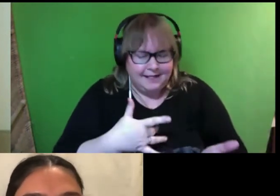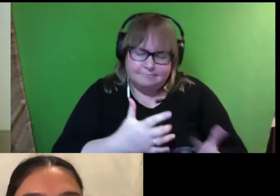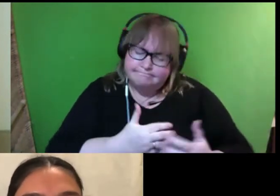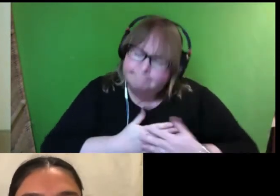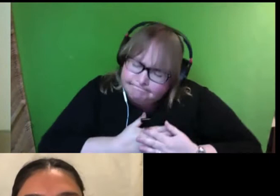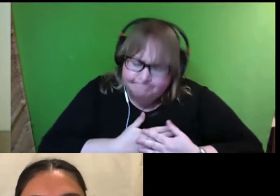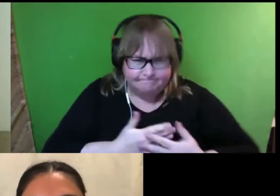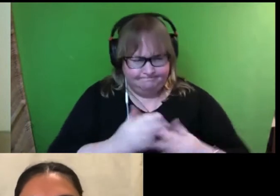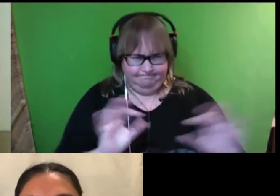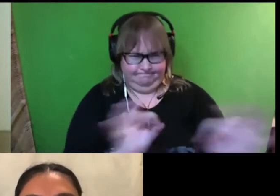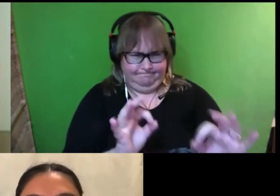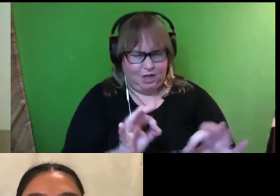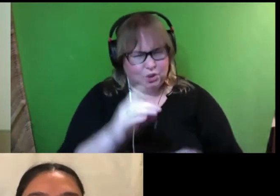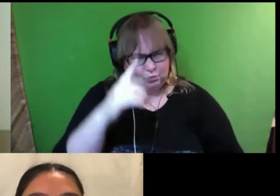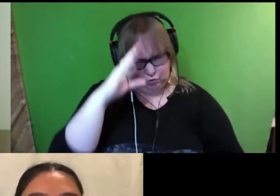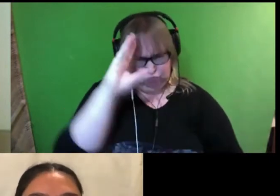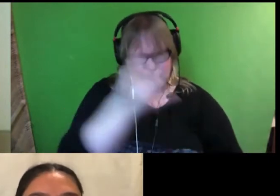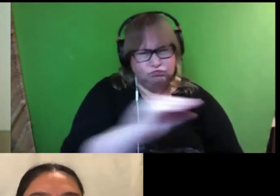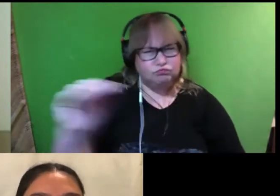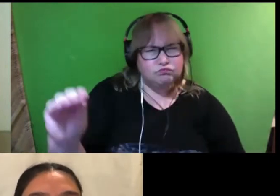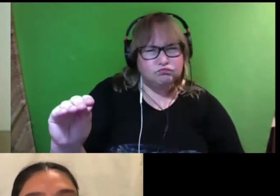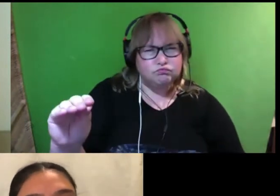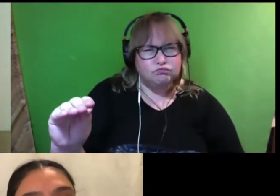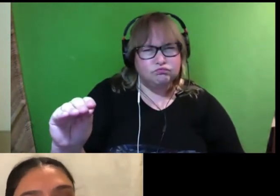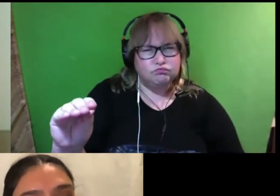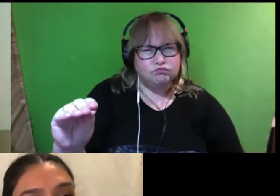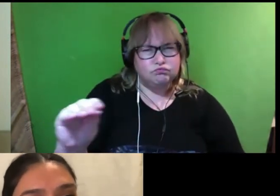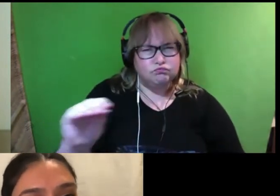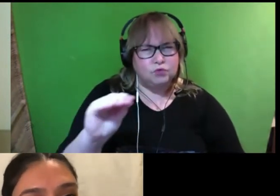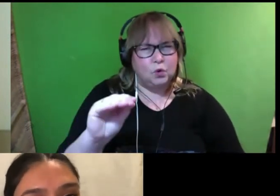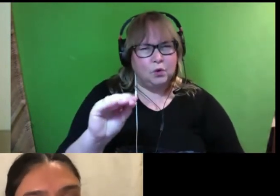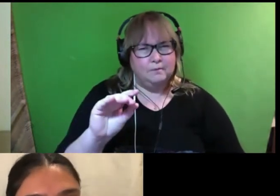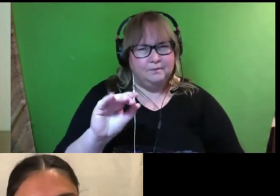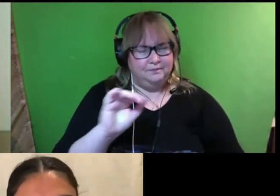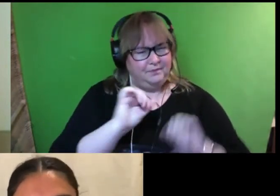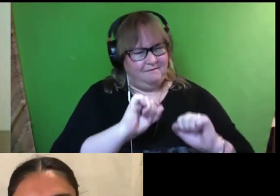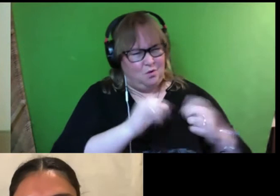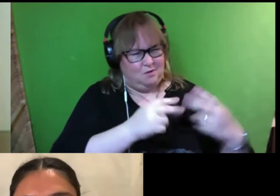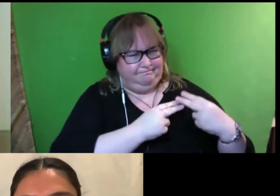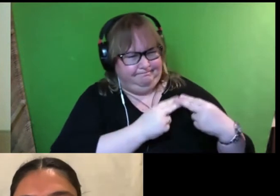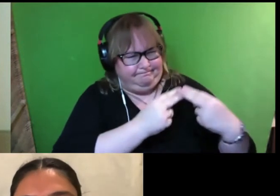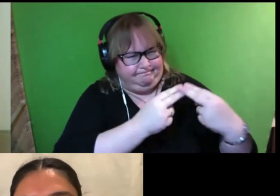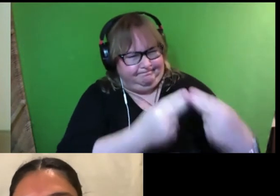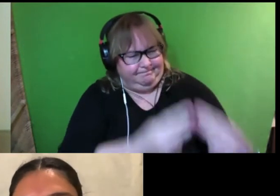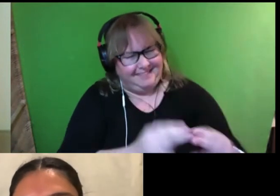marker for something that has a specific tradition.